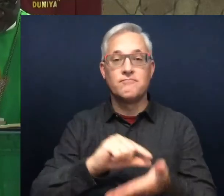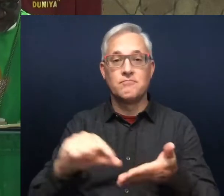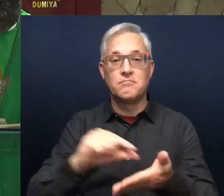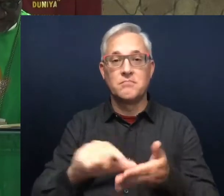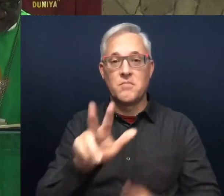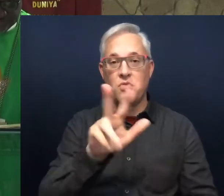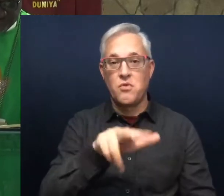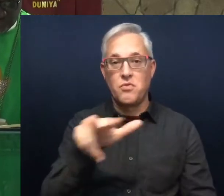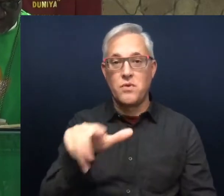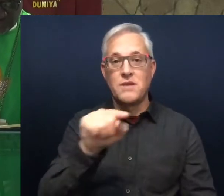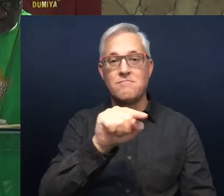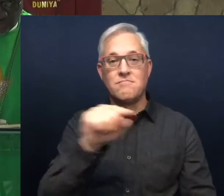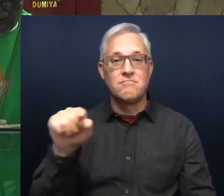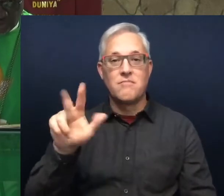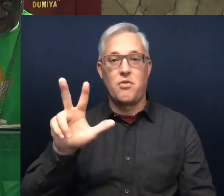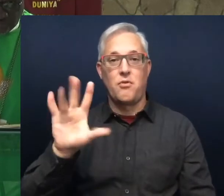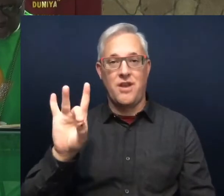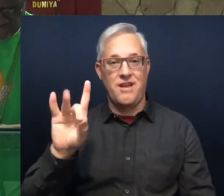38a.